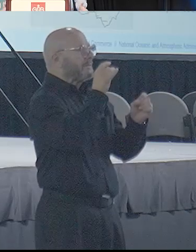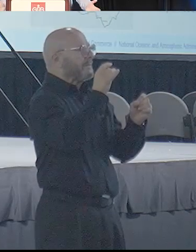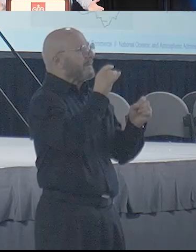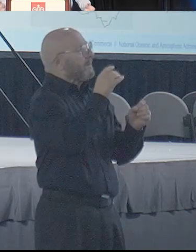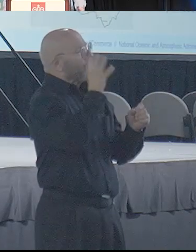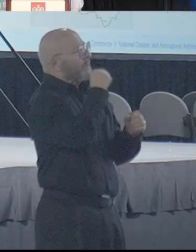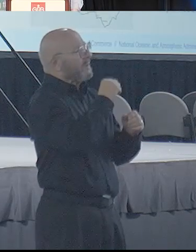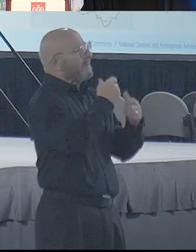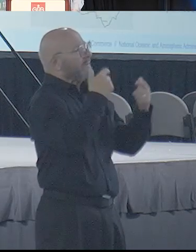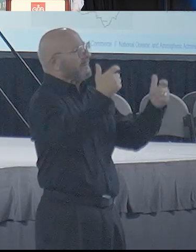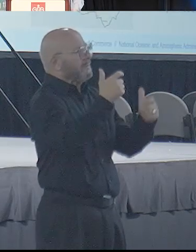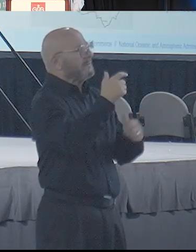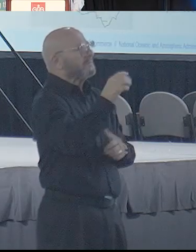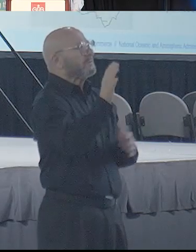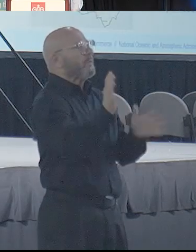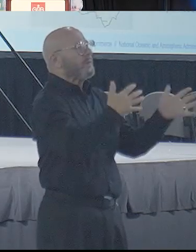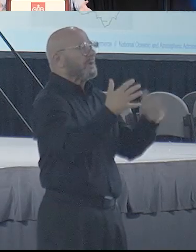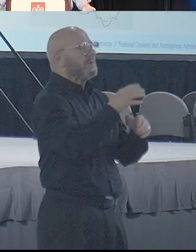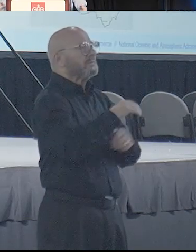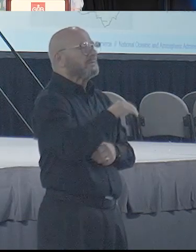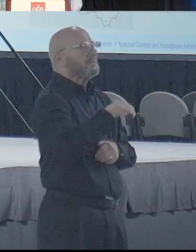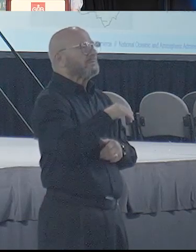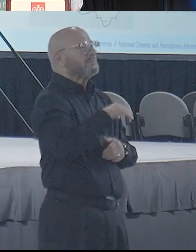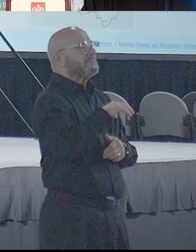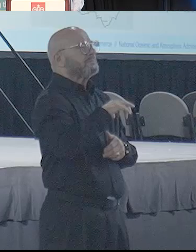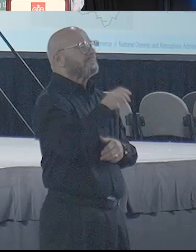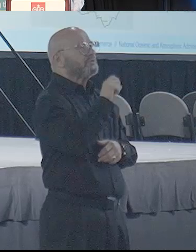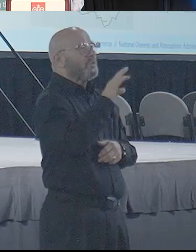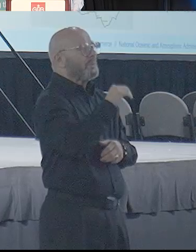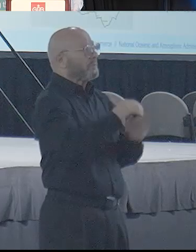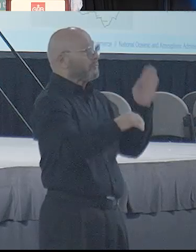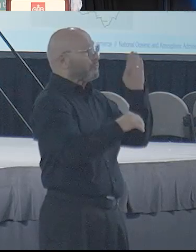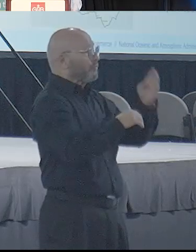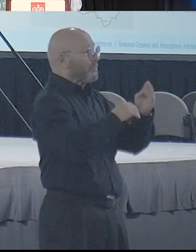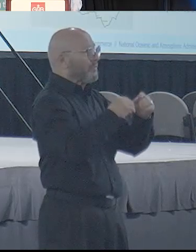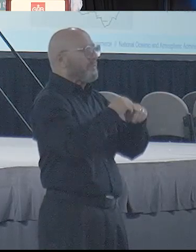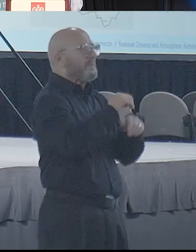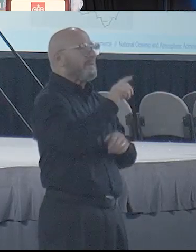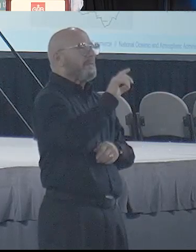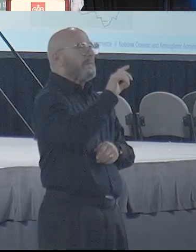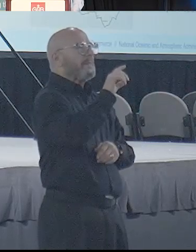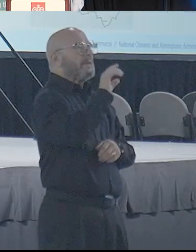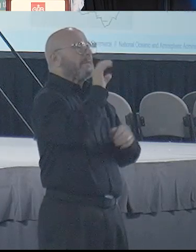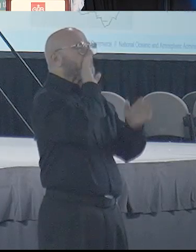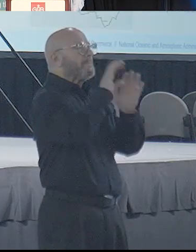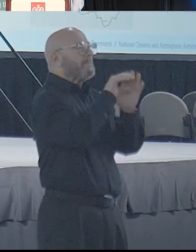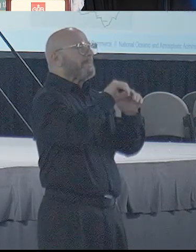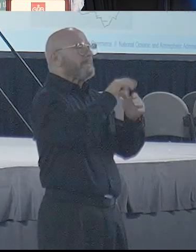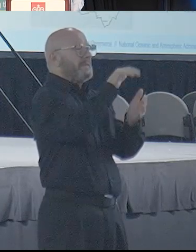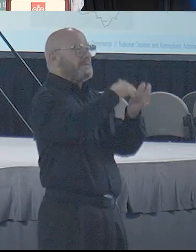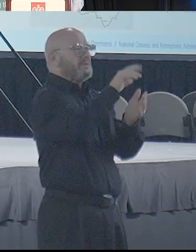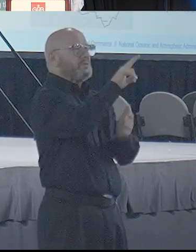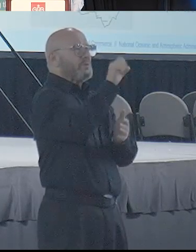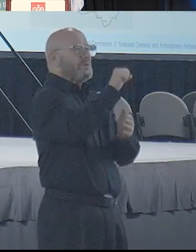Derecho is a Spanish word that means straight line winds. It was coined in the late 1800s by a professor in the central United